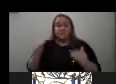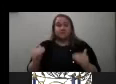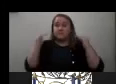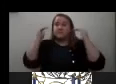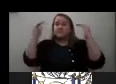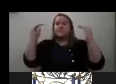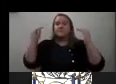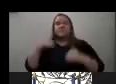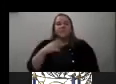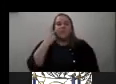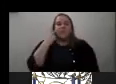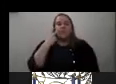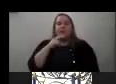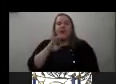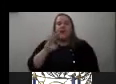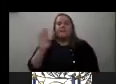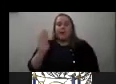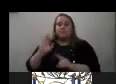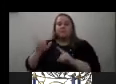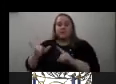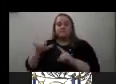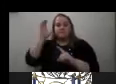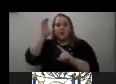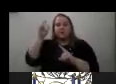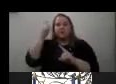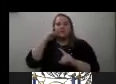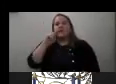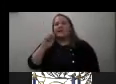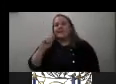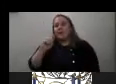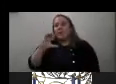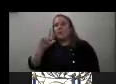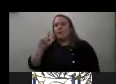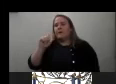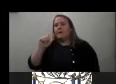see Balanchine's concept of neoclassical ballet really shining